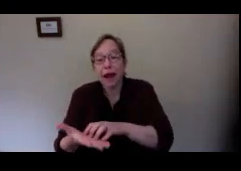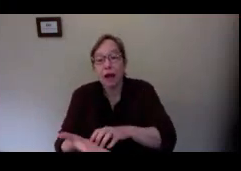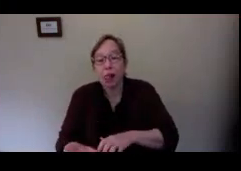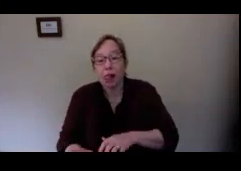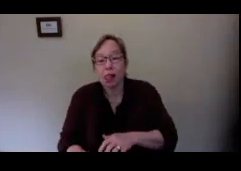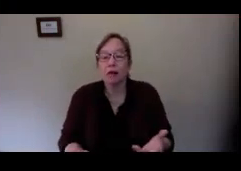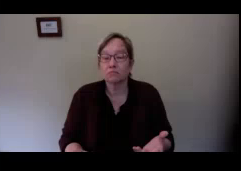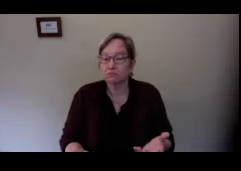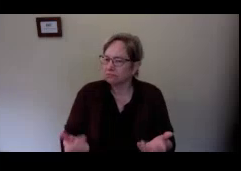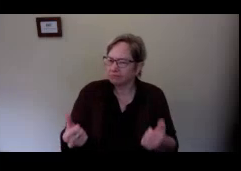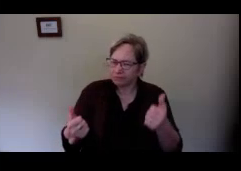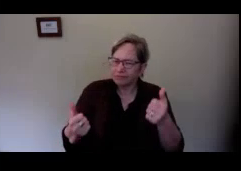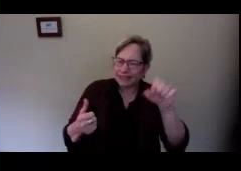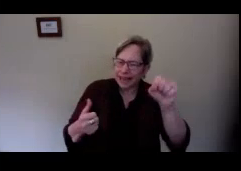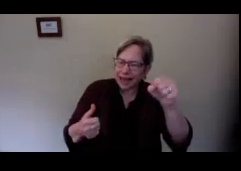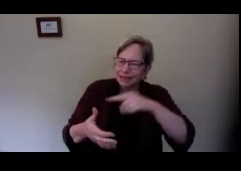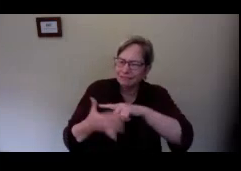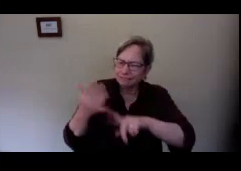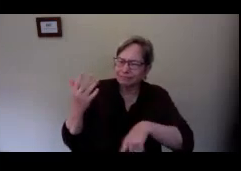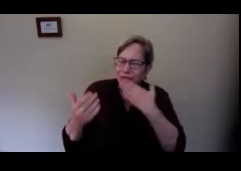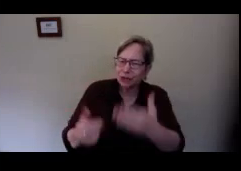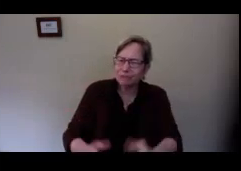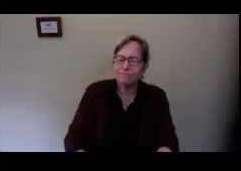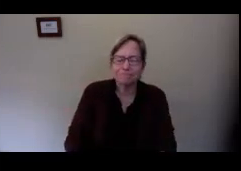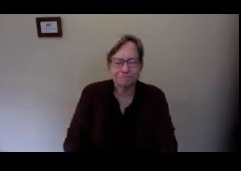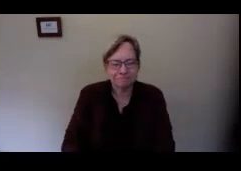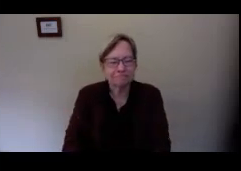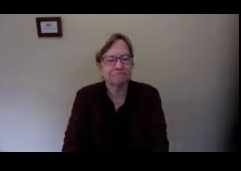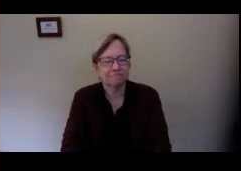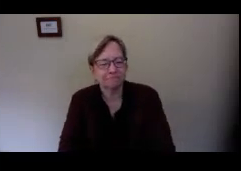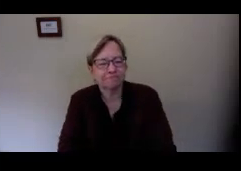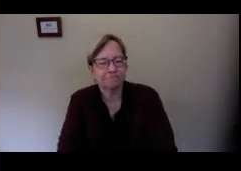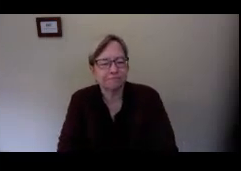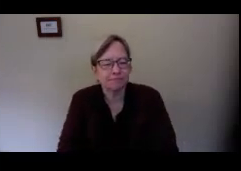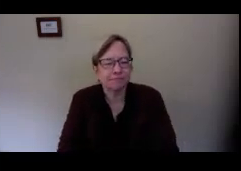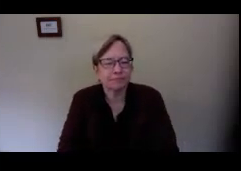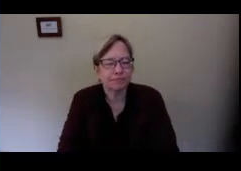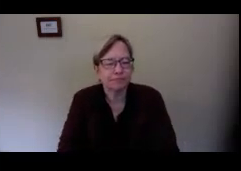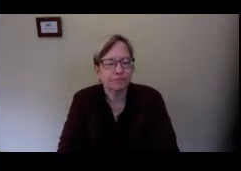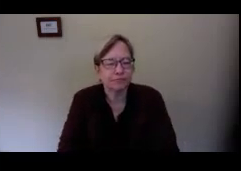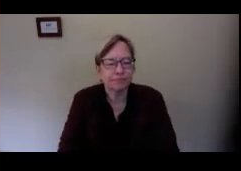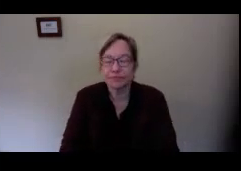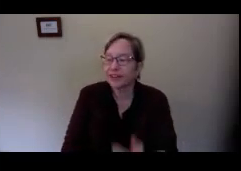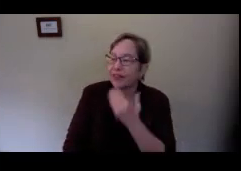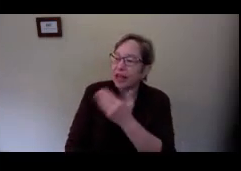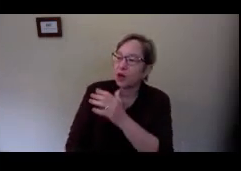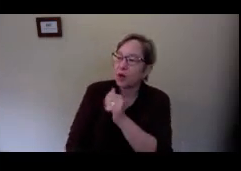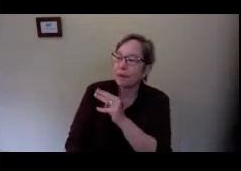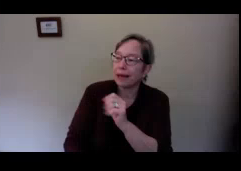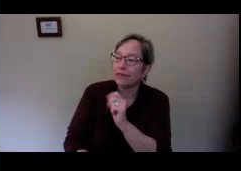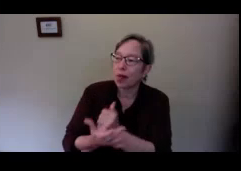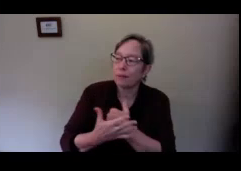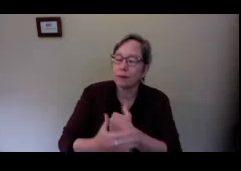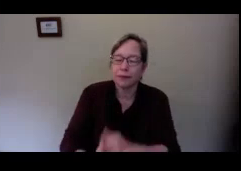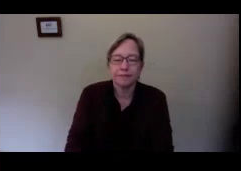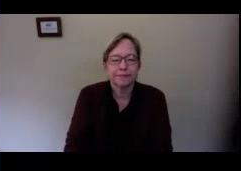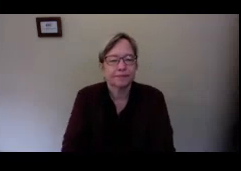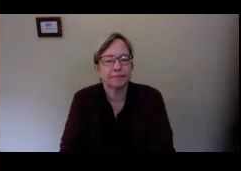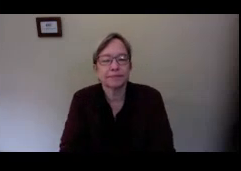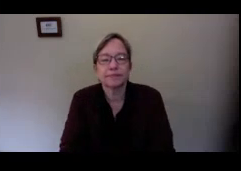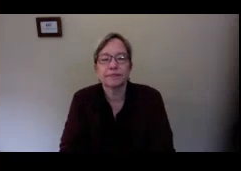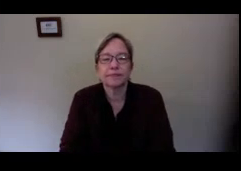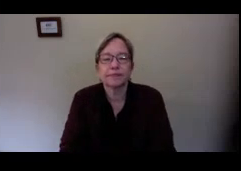nice. Very, very great, very good. And thank you for helping me there, Amanda. I can visualize,